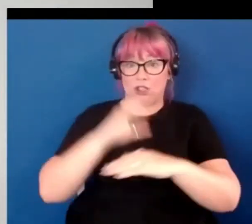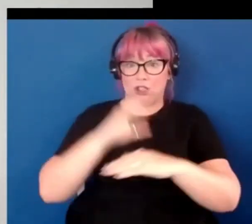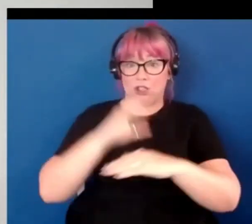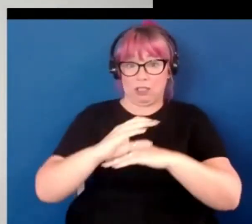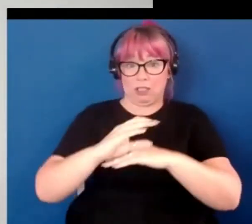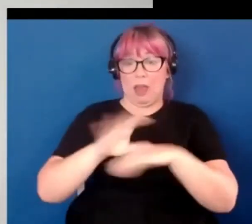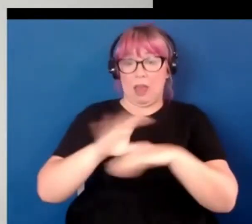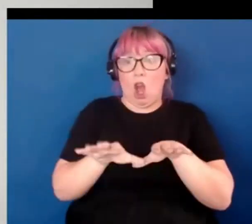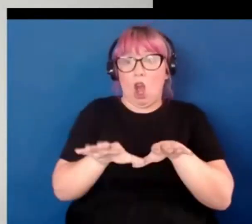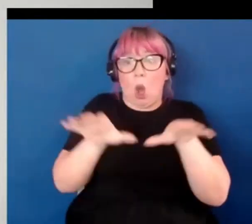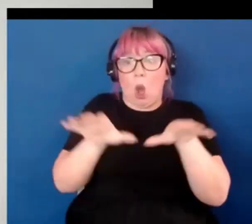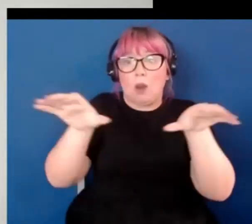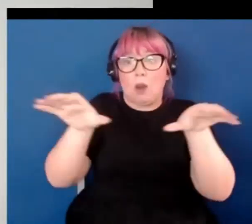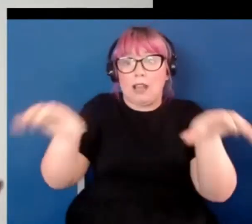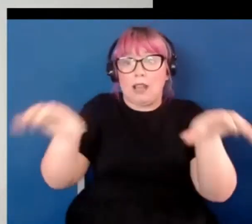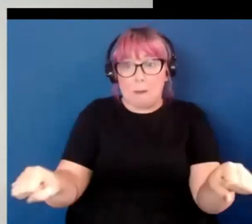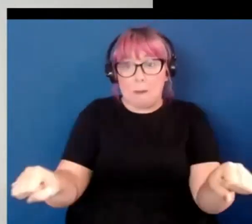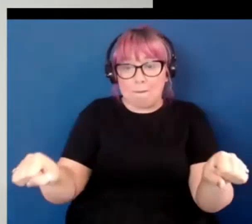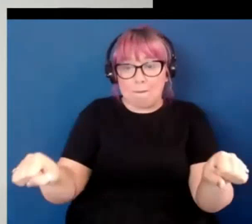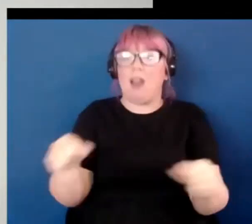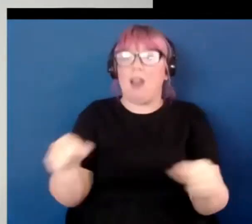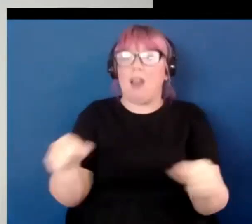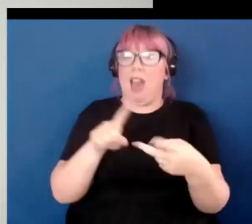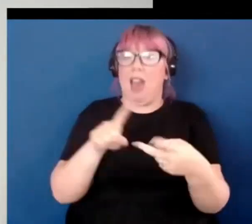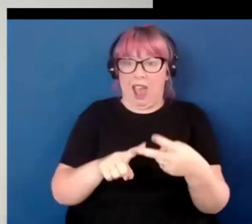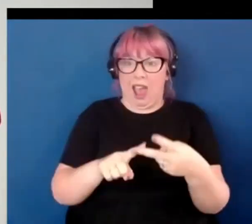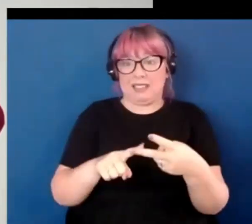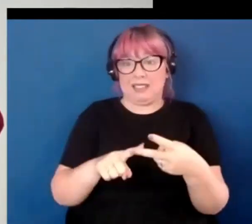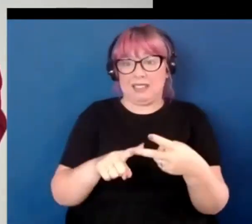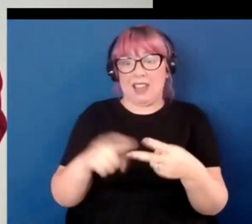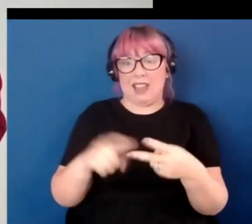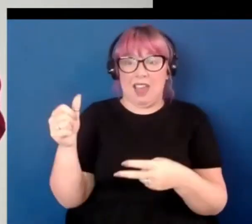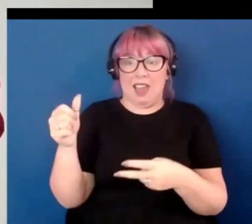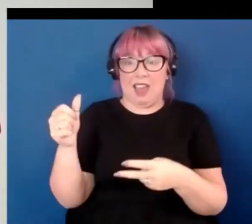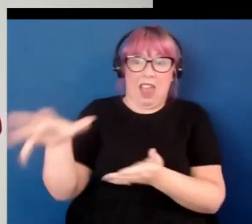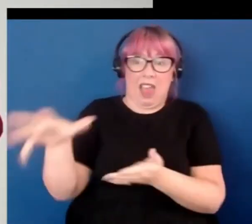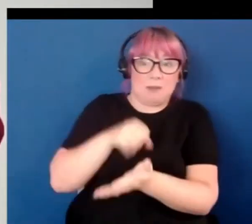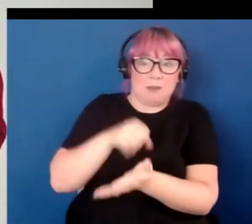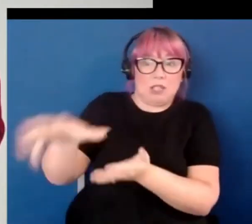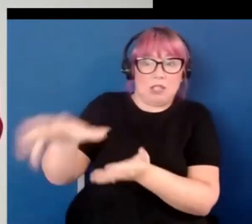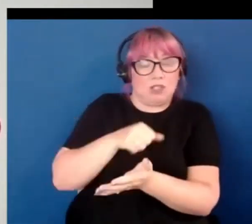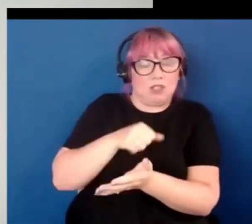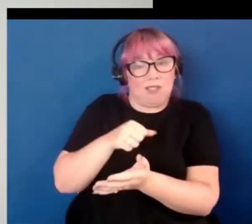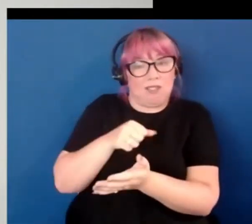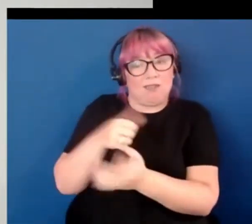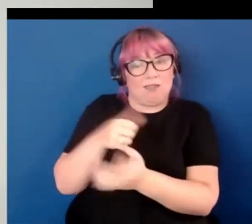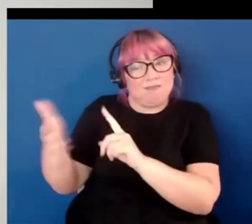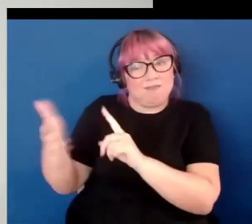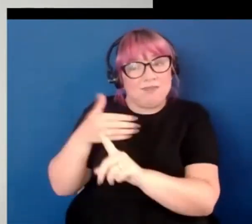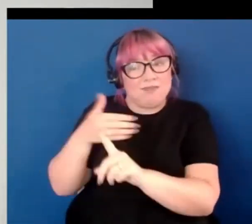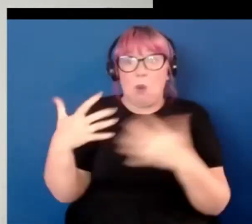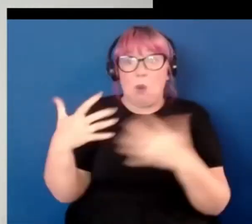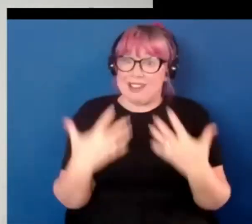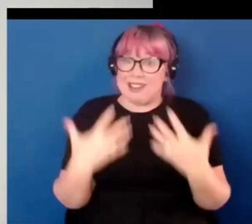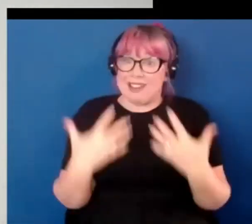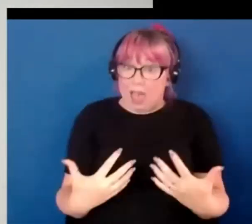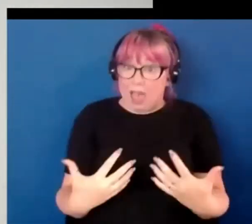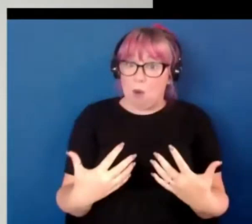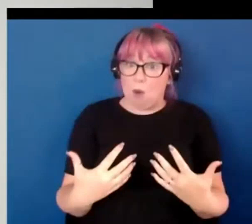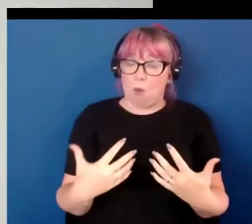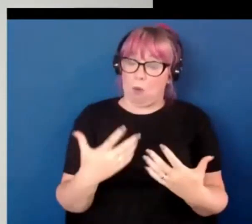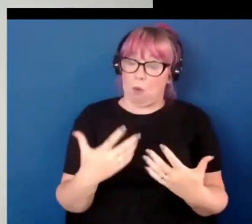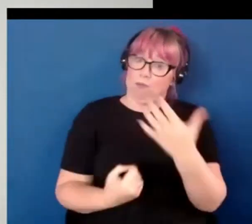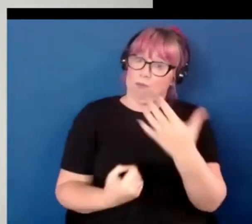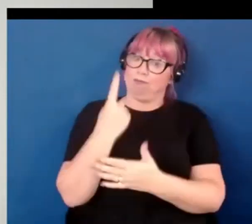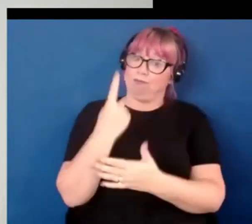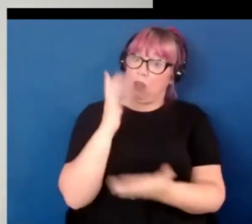exploitation. And now we have pushed everything to its limits. We are now at a moment of truth, and the future is holding its breath